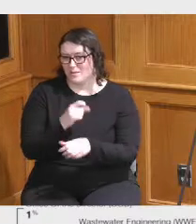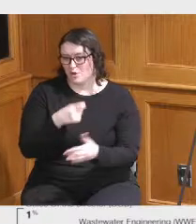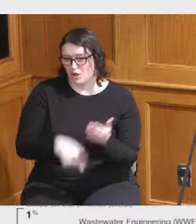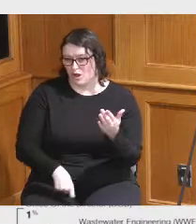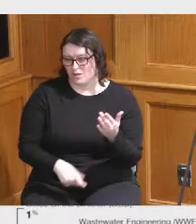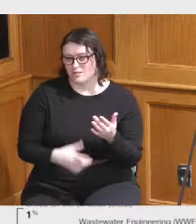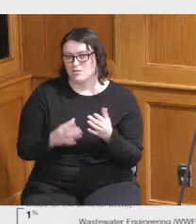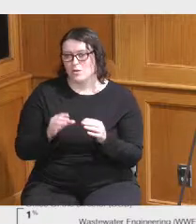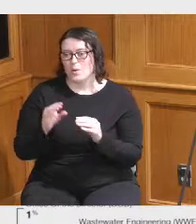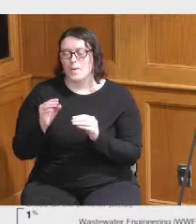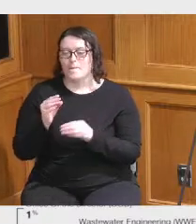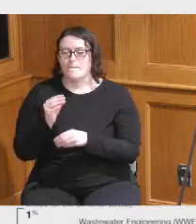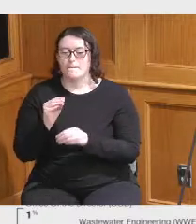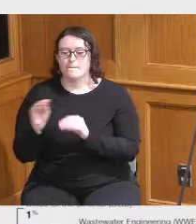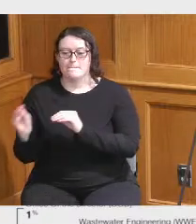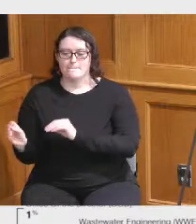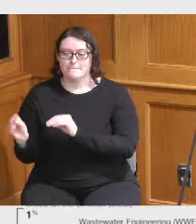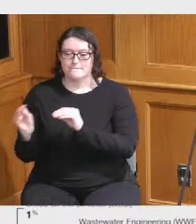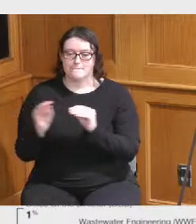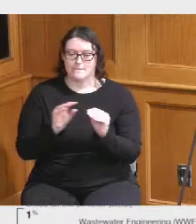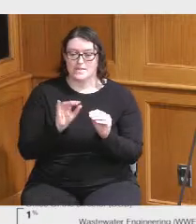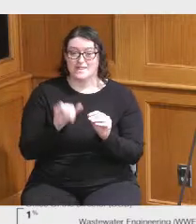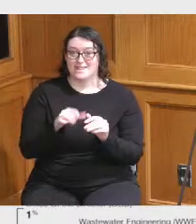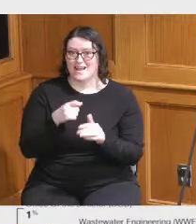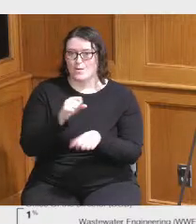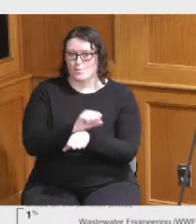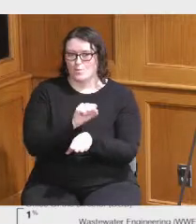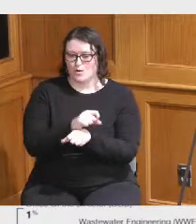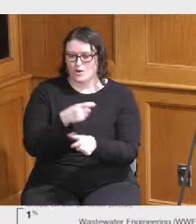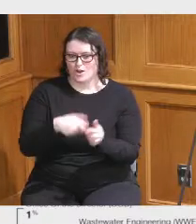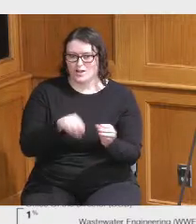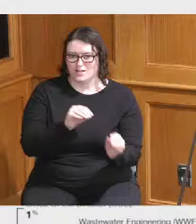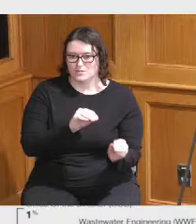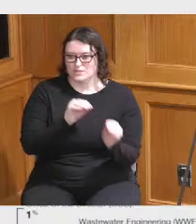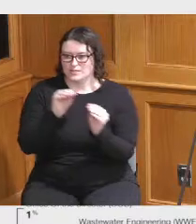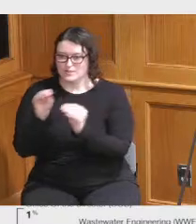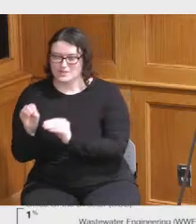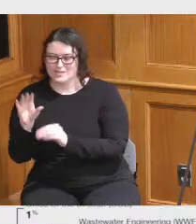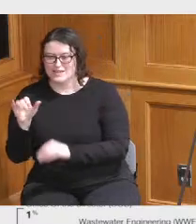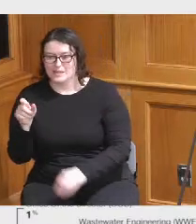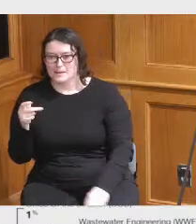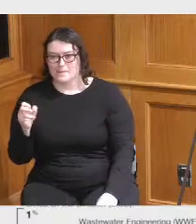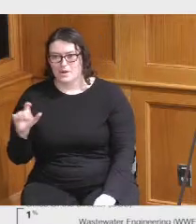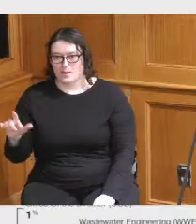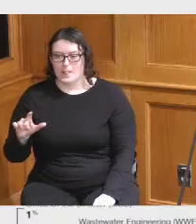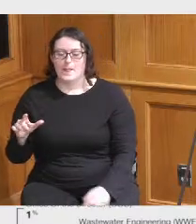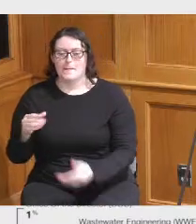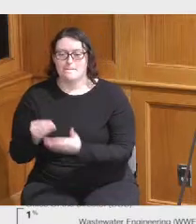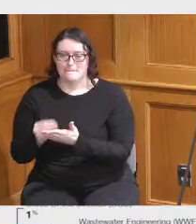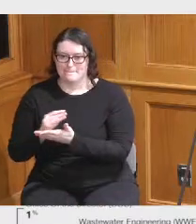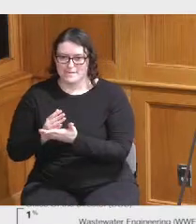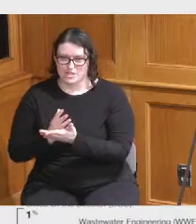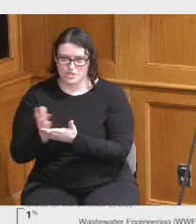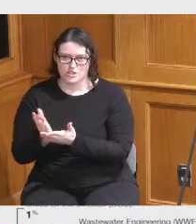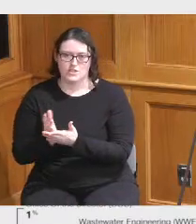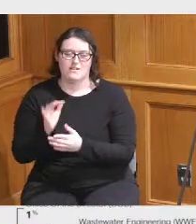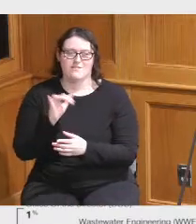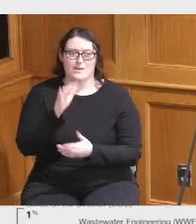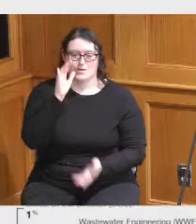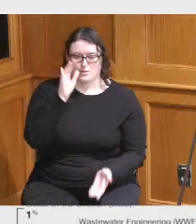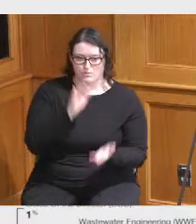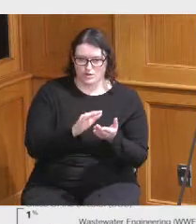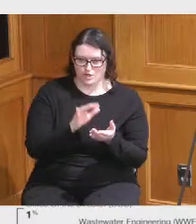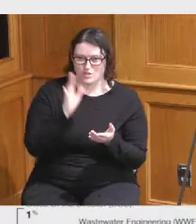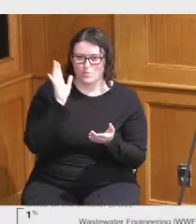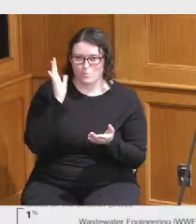some of our labor into the capital budget, we were able to reduce the overall personnel request in our operating budget. And